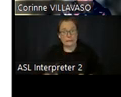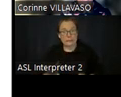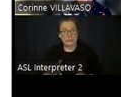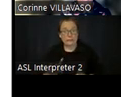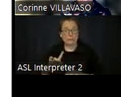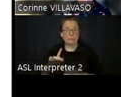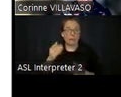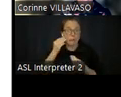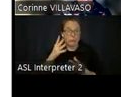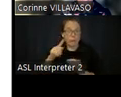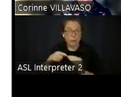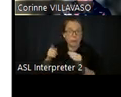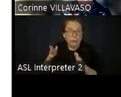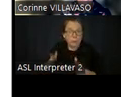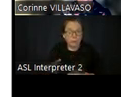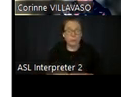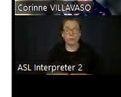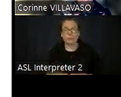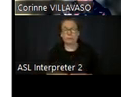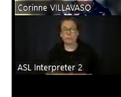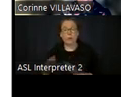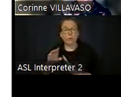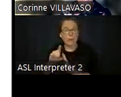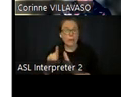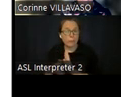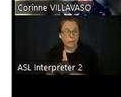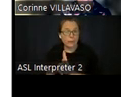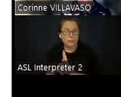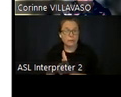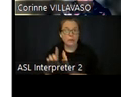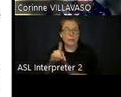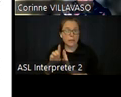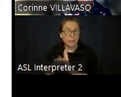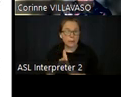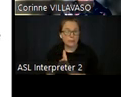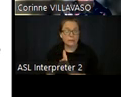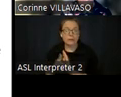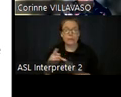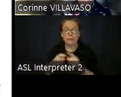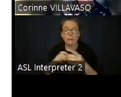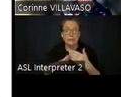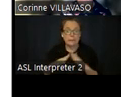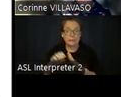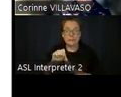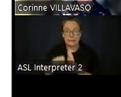or possible database information from the city or state or even sometimes shared